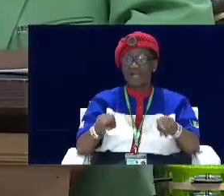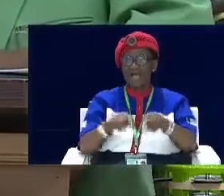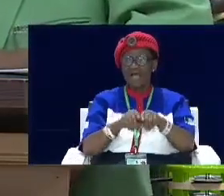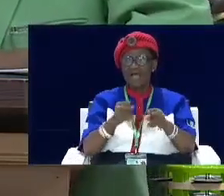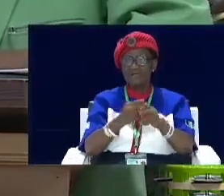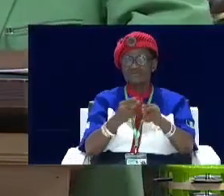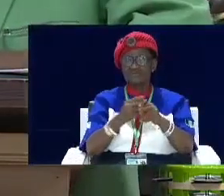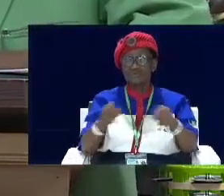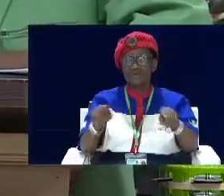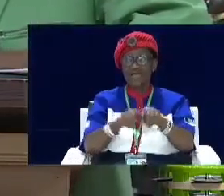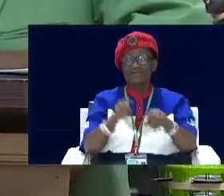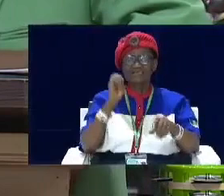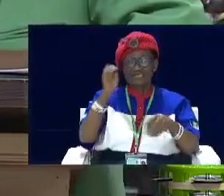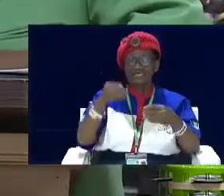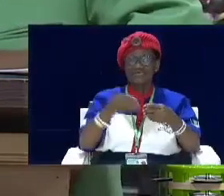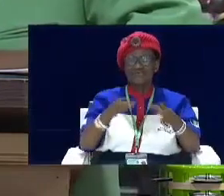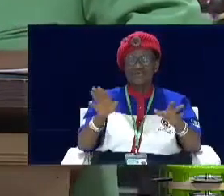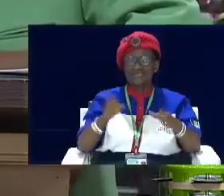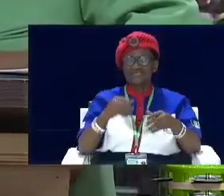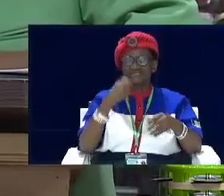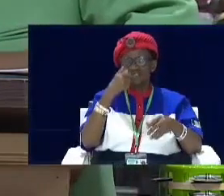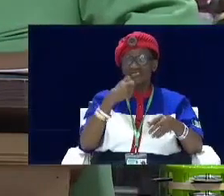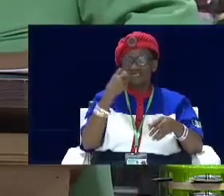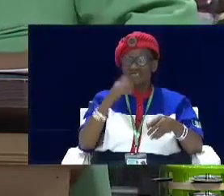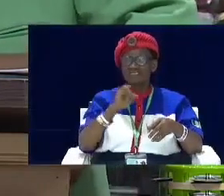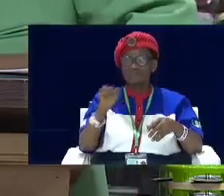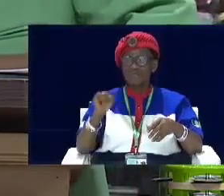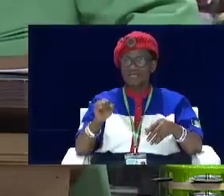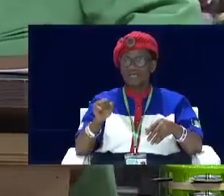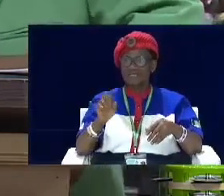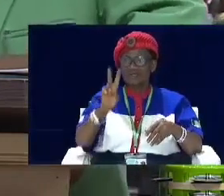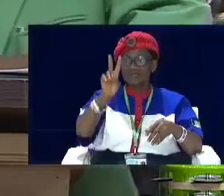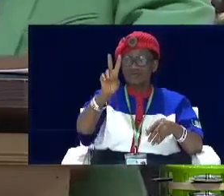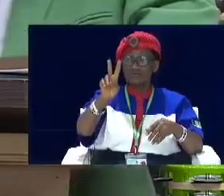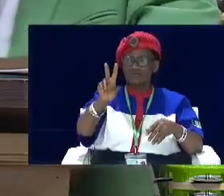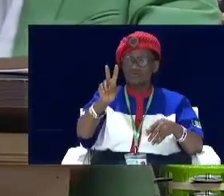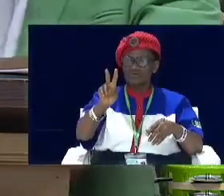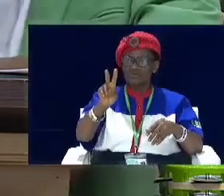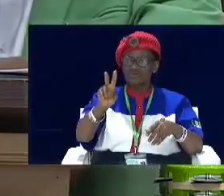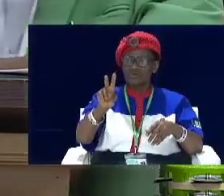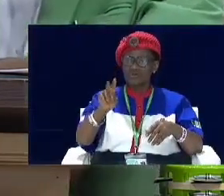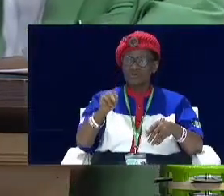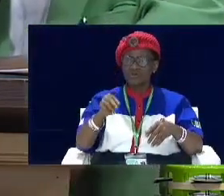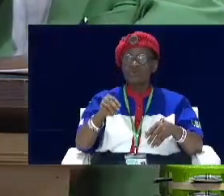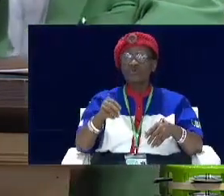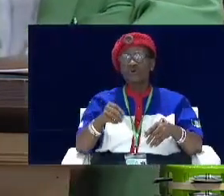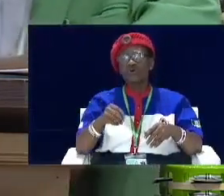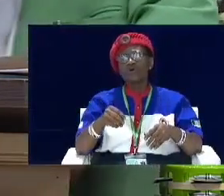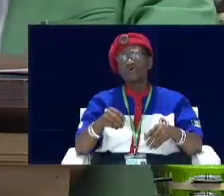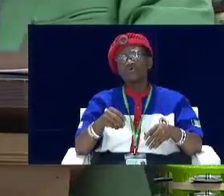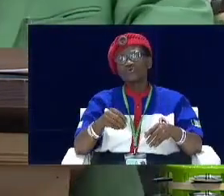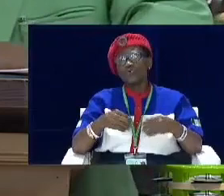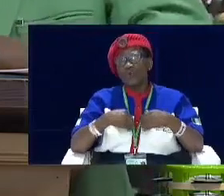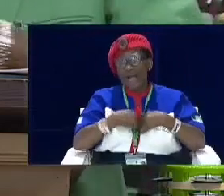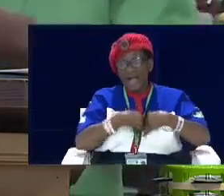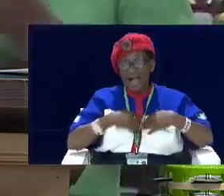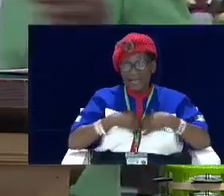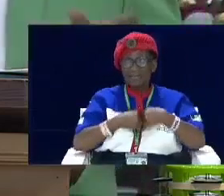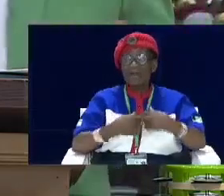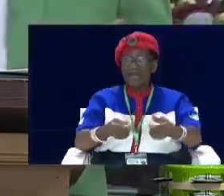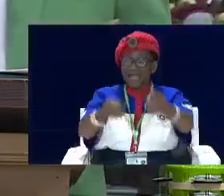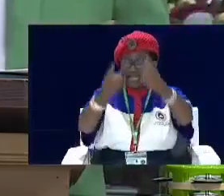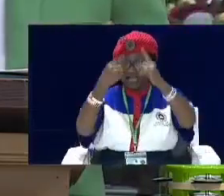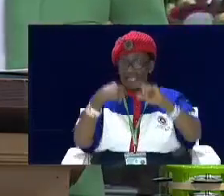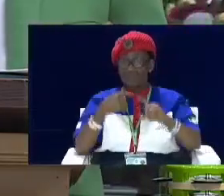she party or what? So, yeah. Two sheep bear came out of nowhere. Àwọn abo bíárì méjì